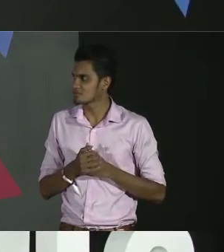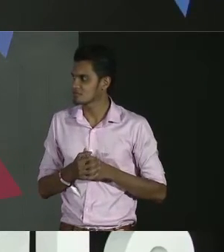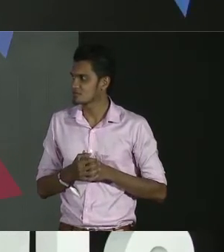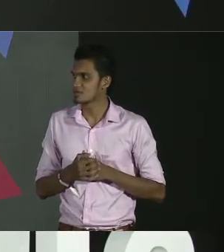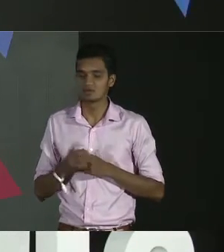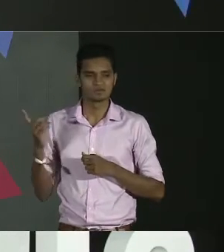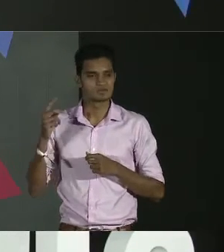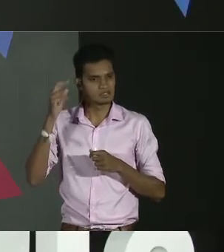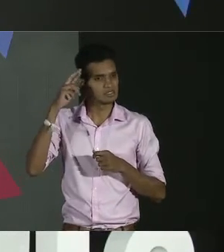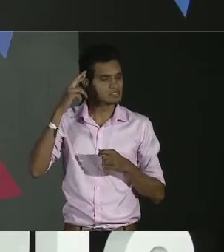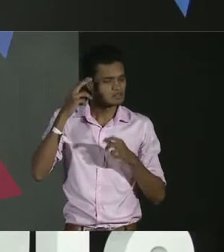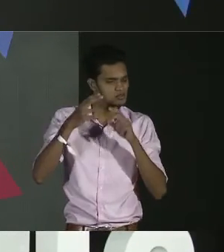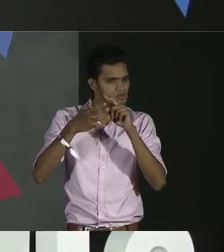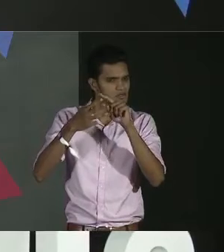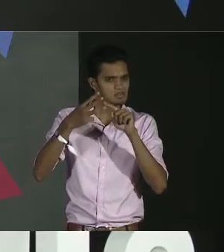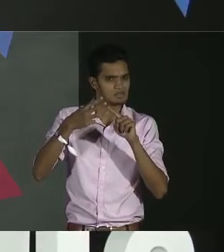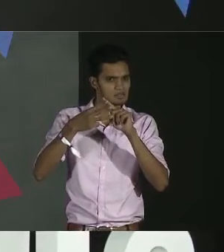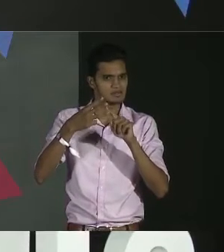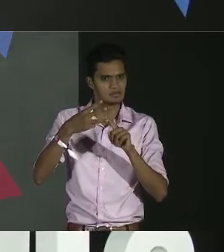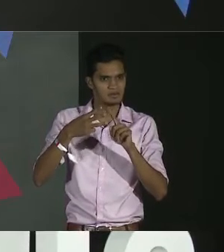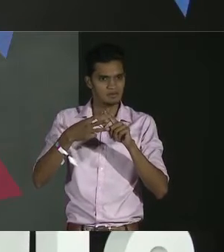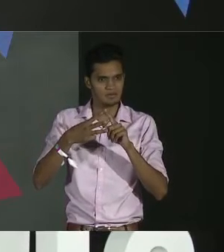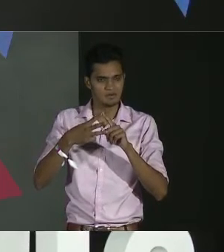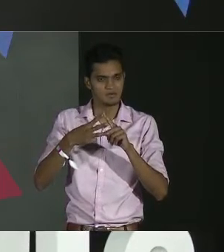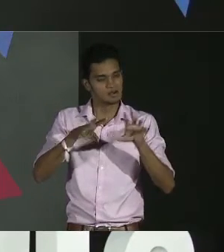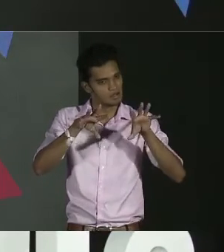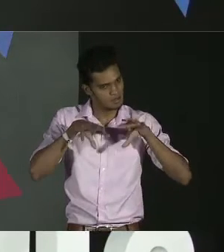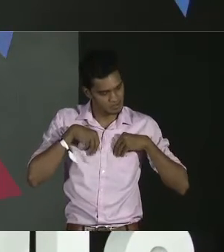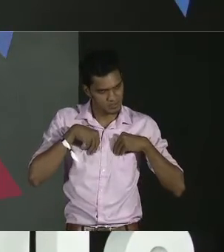things. Acceptance is liberating.